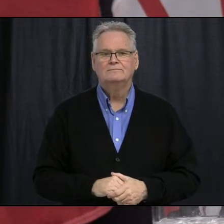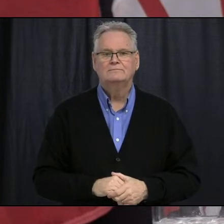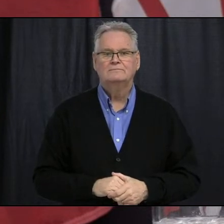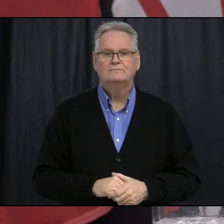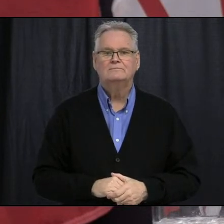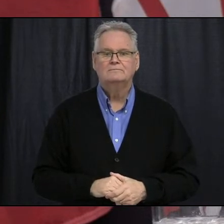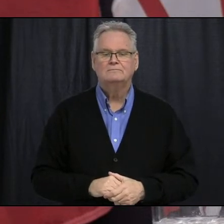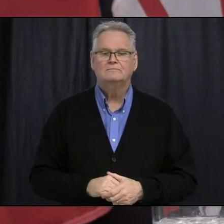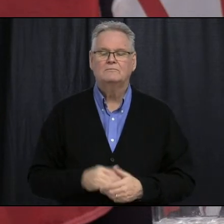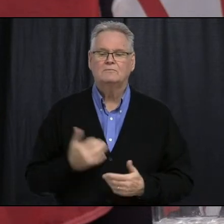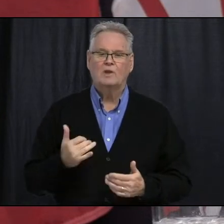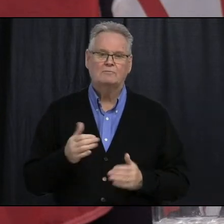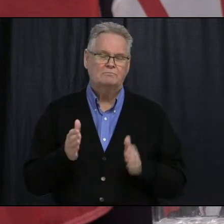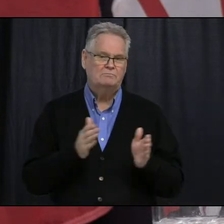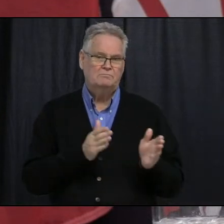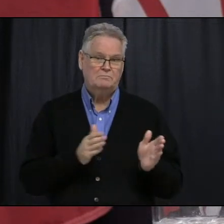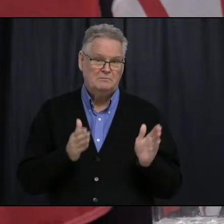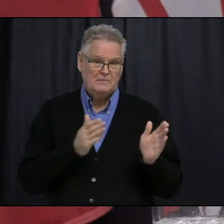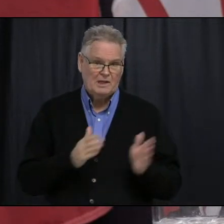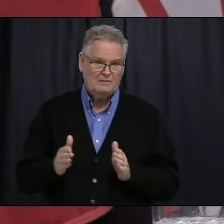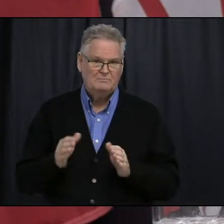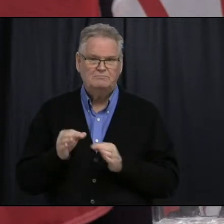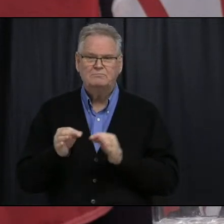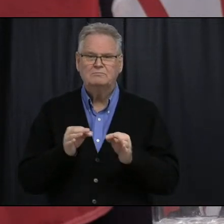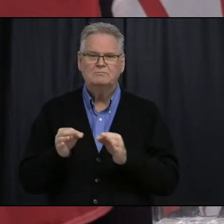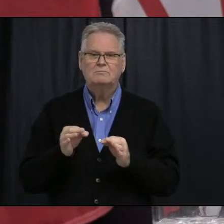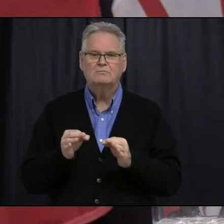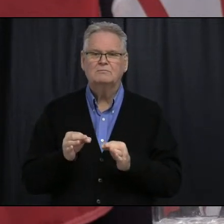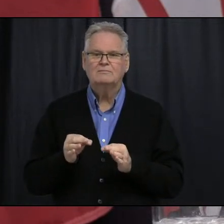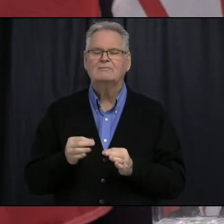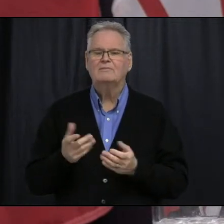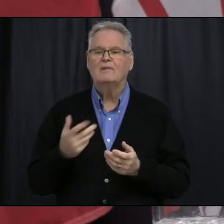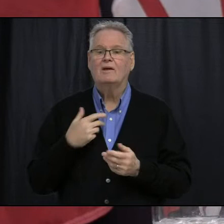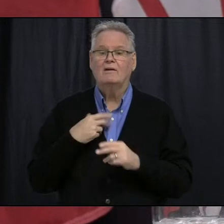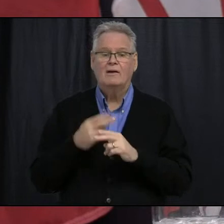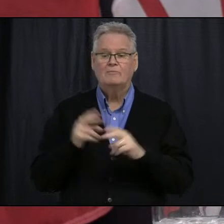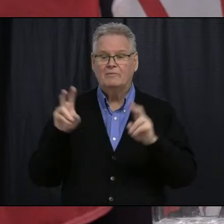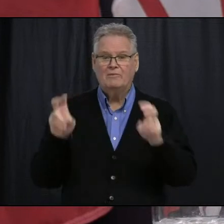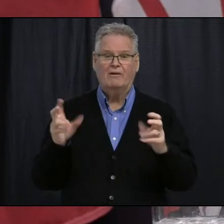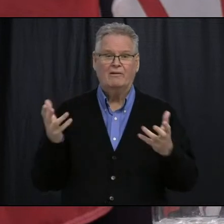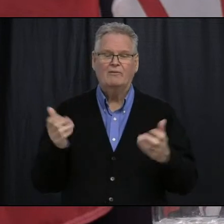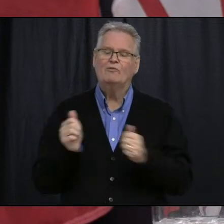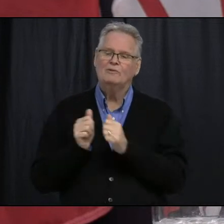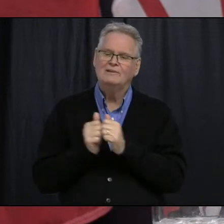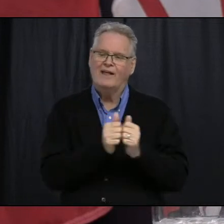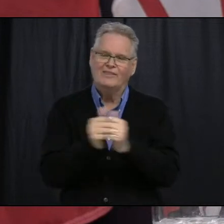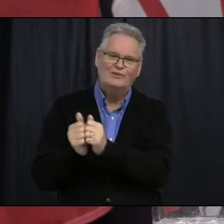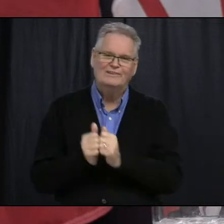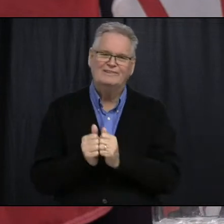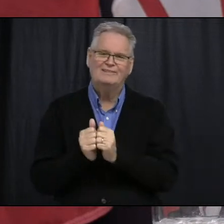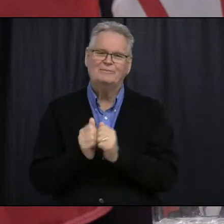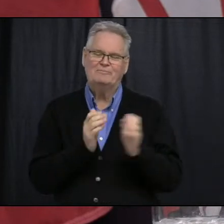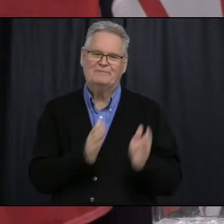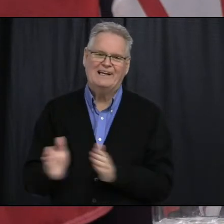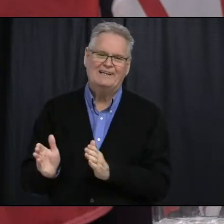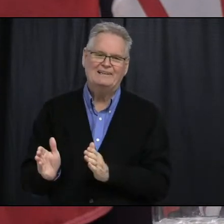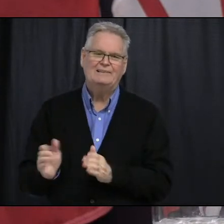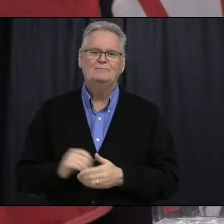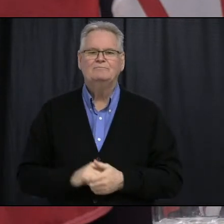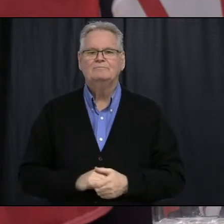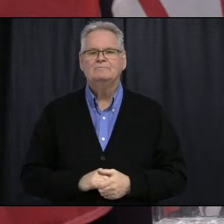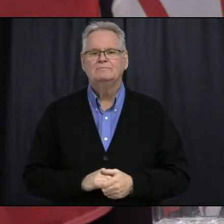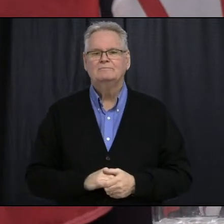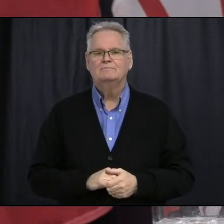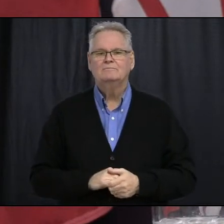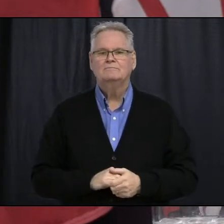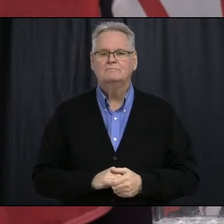Again, is already underway. Dr. Fitzgerald referenced gathering sizes and community